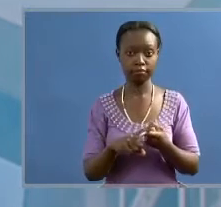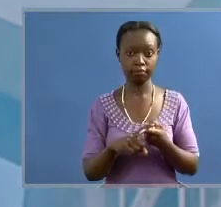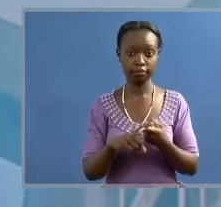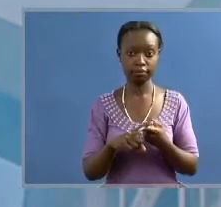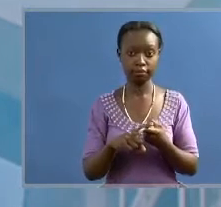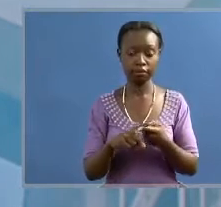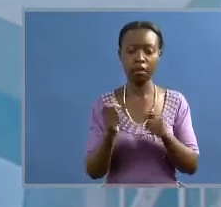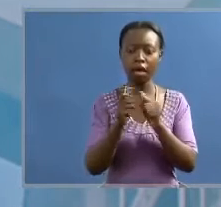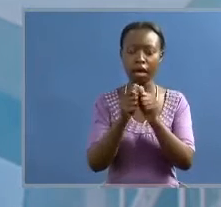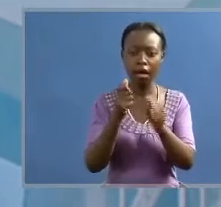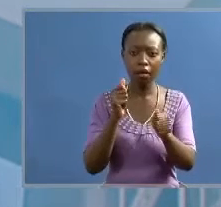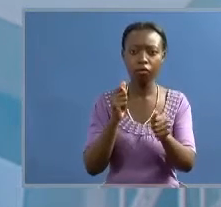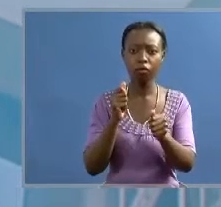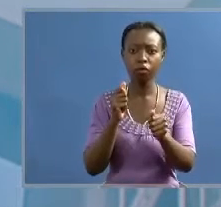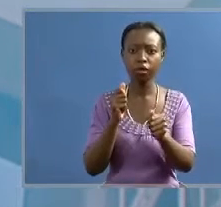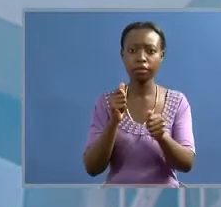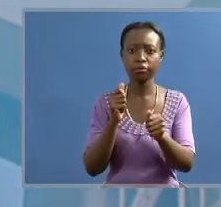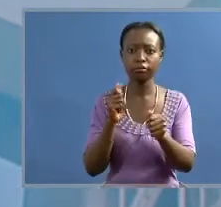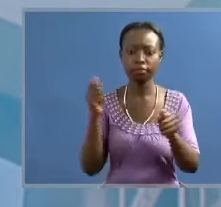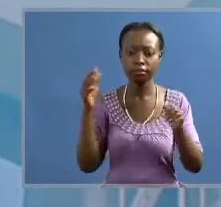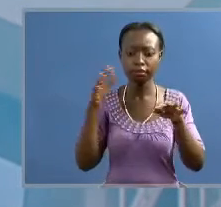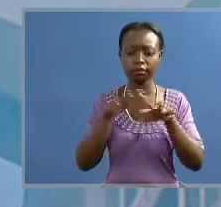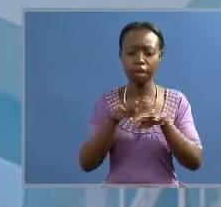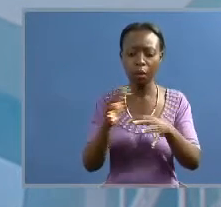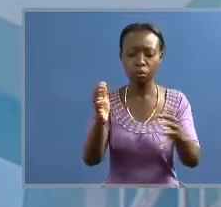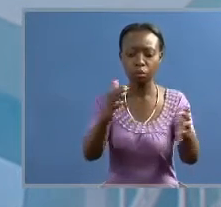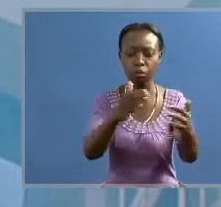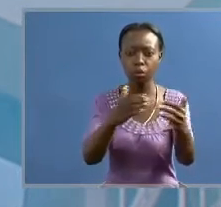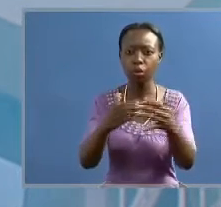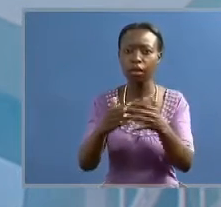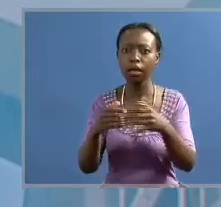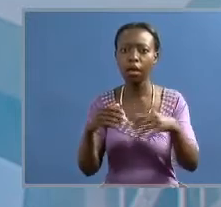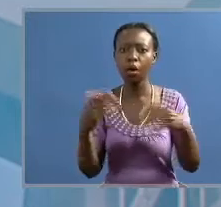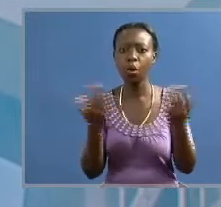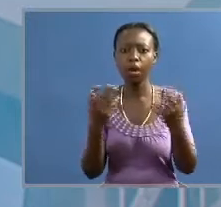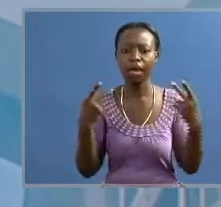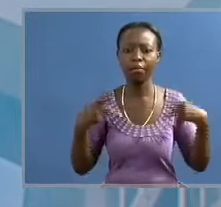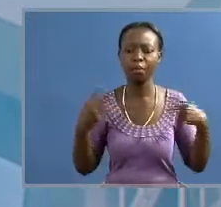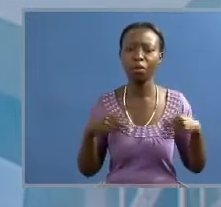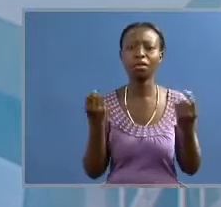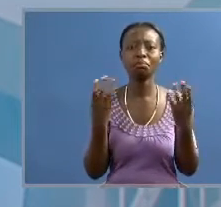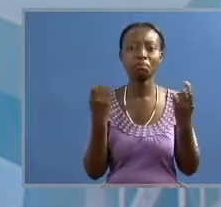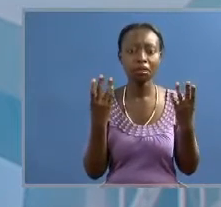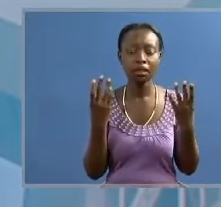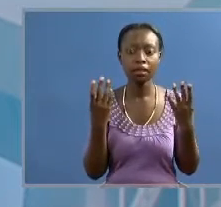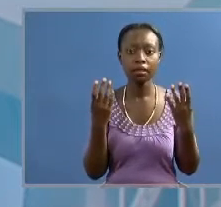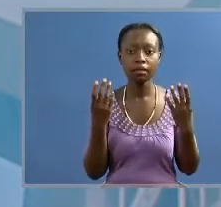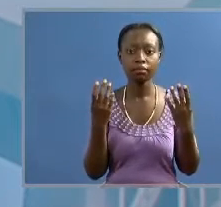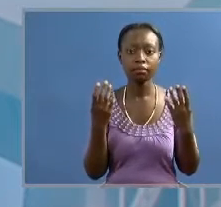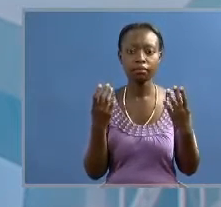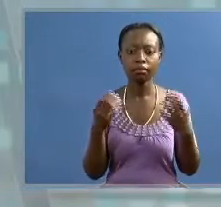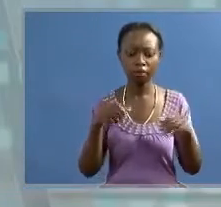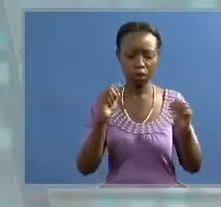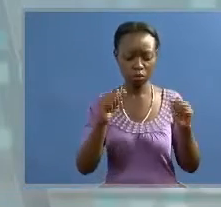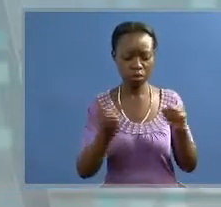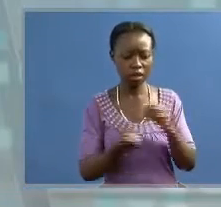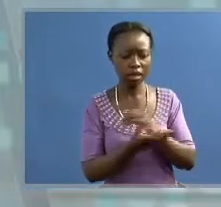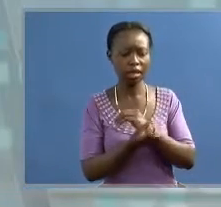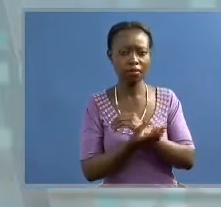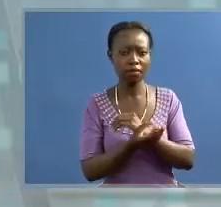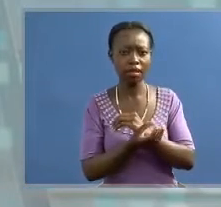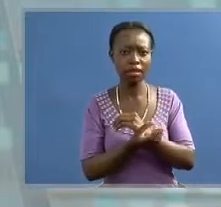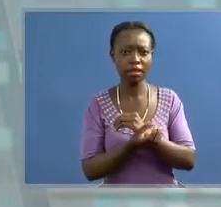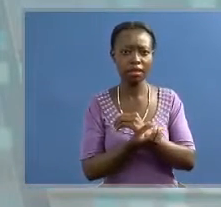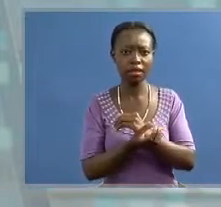Avoid public gatherings where there are large crowds. Would you advise that all these public gatherings be cut off?